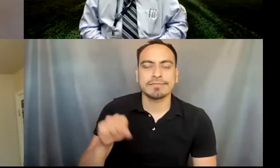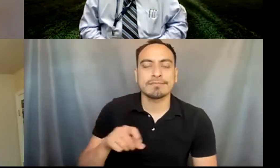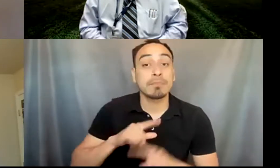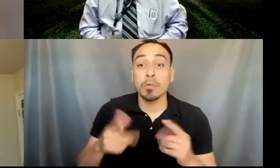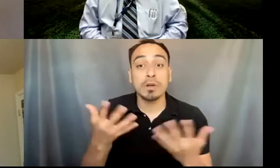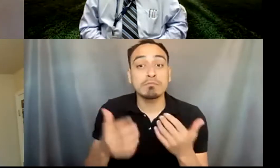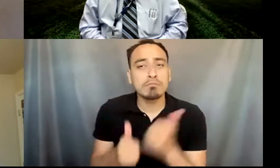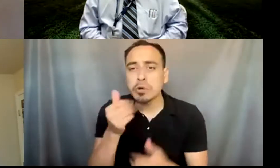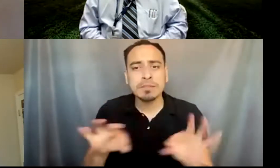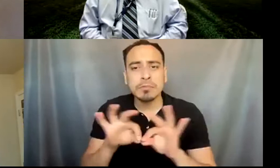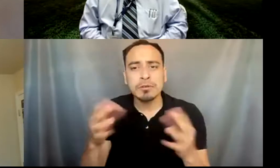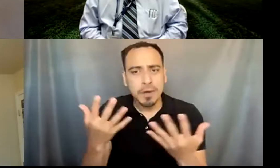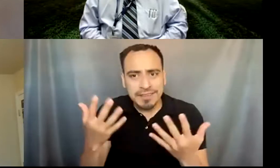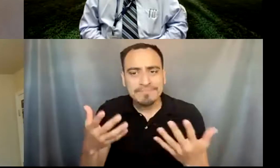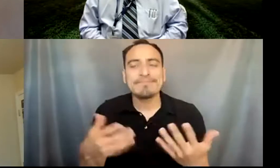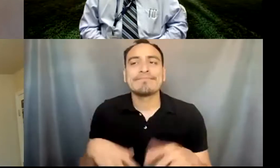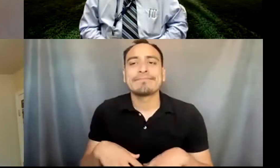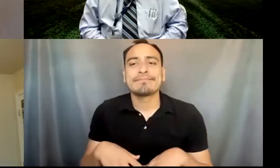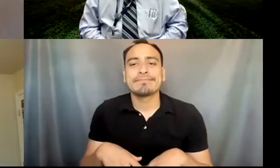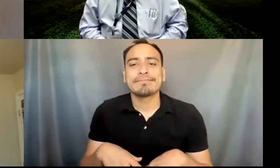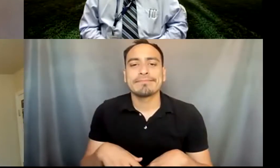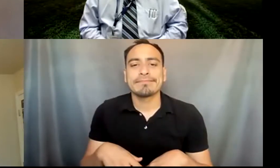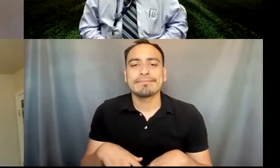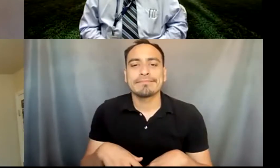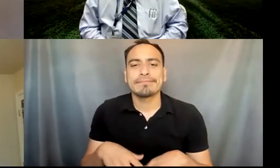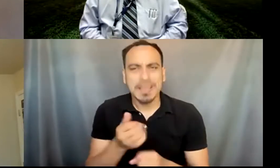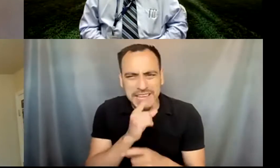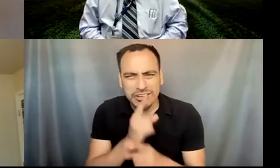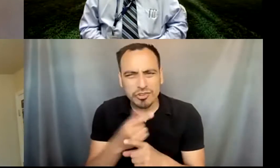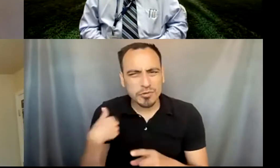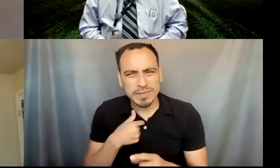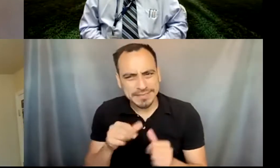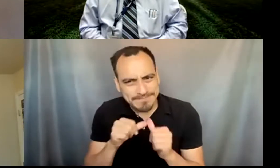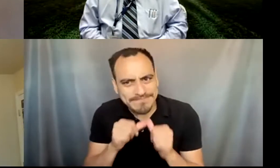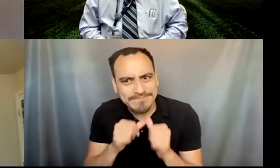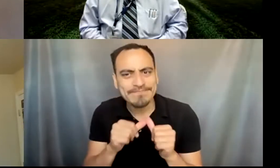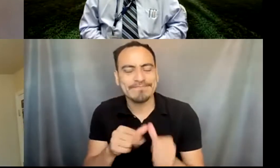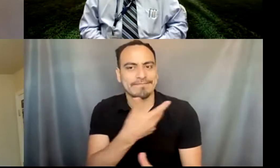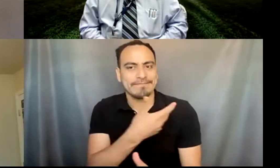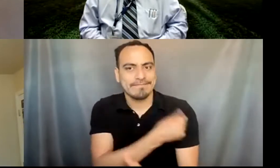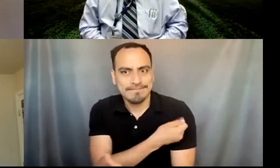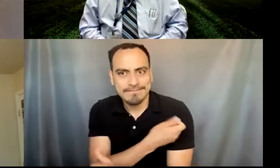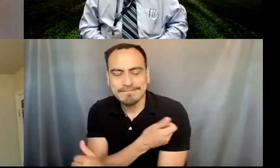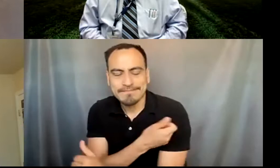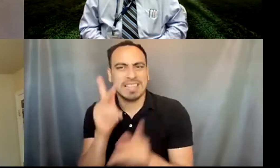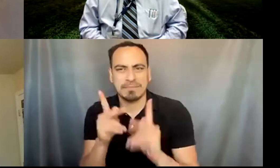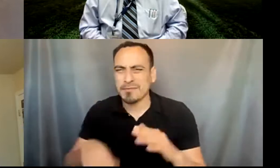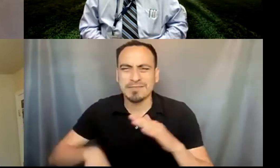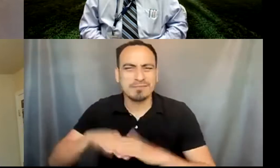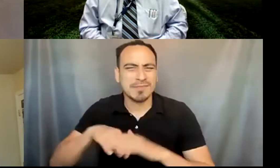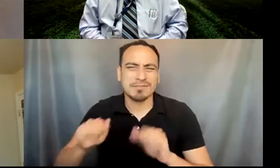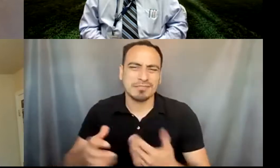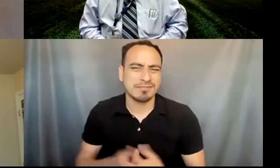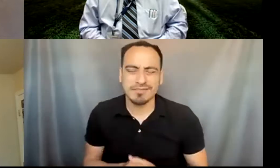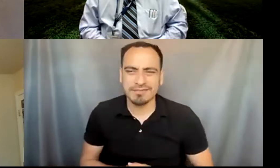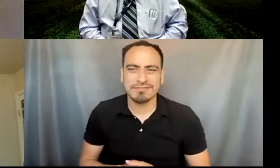us to make sure that we get as many people vaccinated as possible. Sacramento County is still lagging a